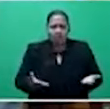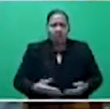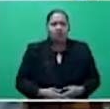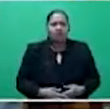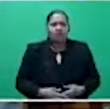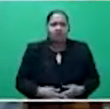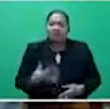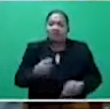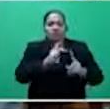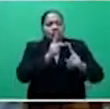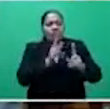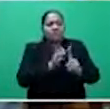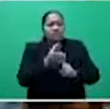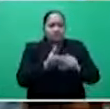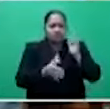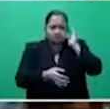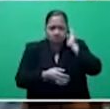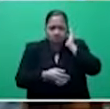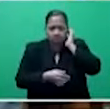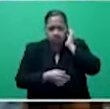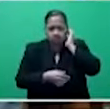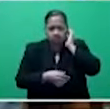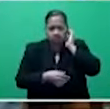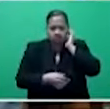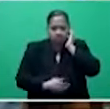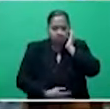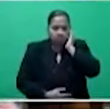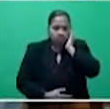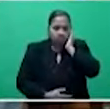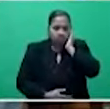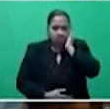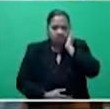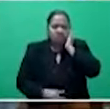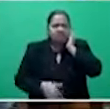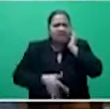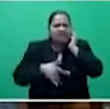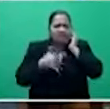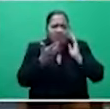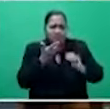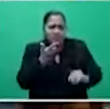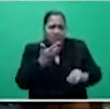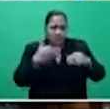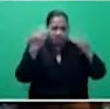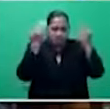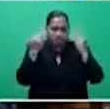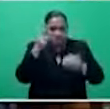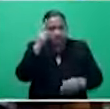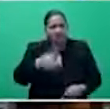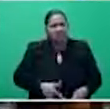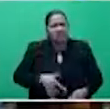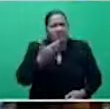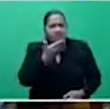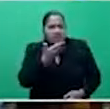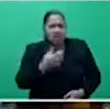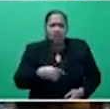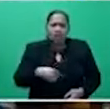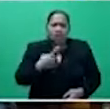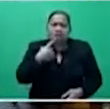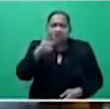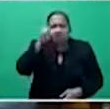political culture of hoodwinking people, Mr. Speaker, sir. They feel shame, Mr. Speaker, sir. They feel actually ashamed to tell Fijians their